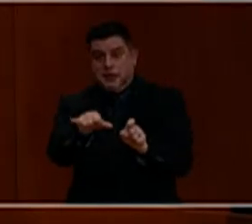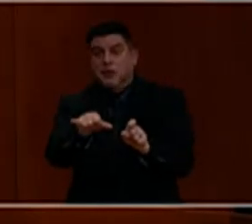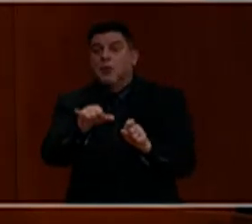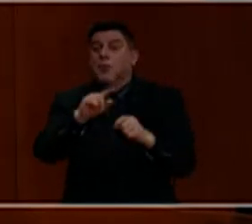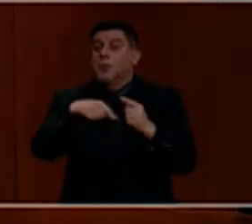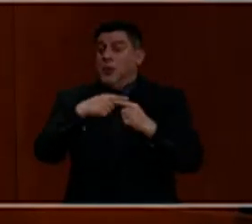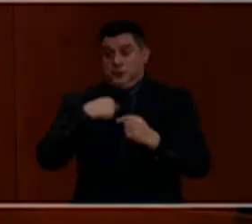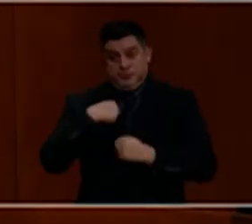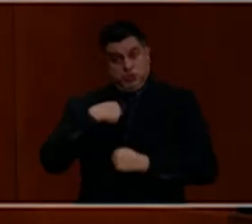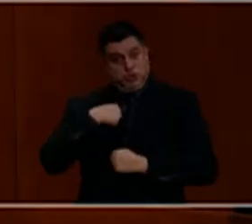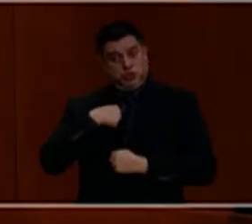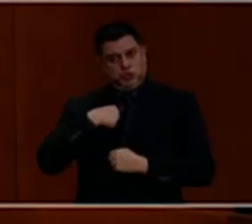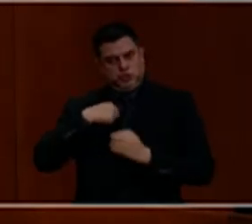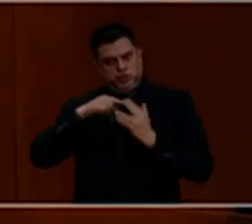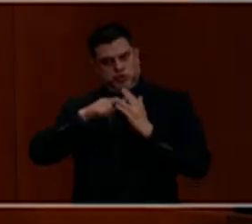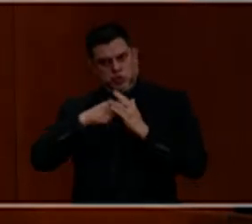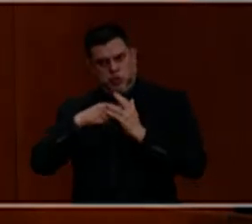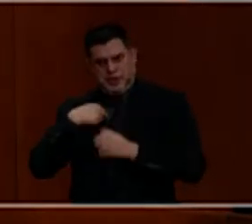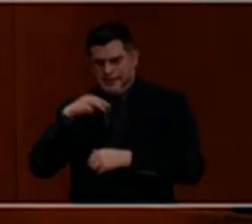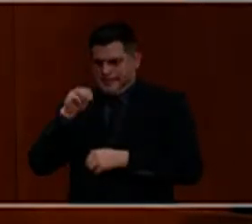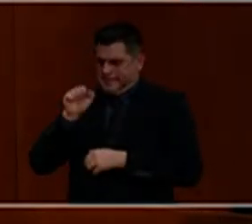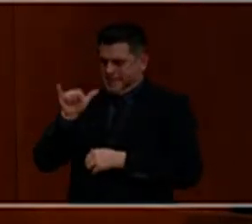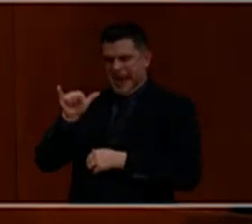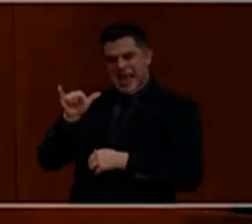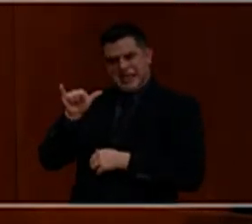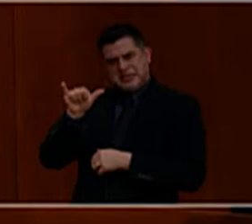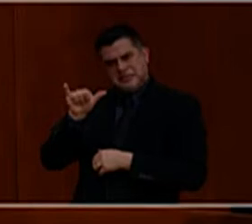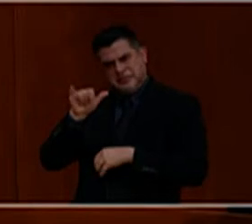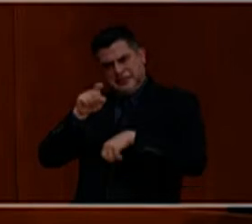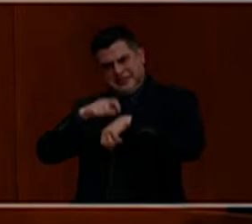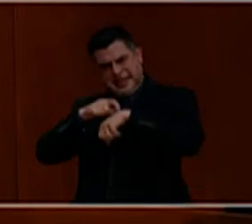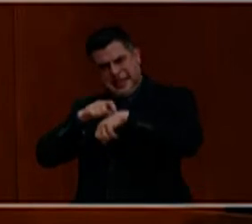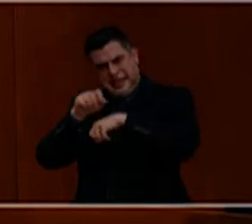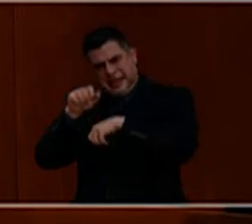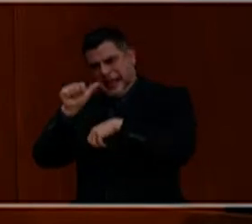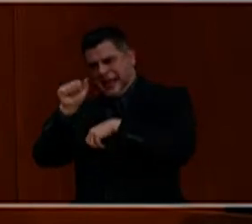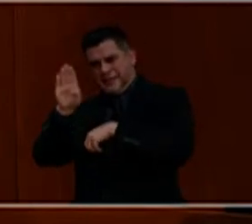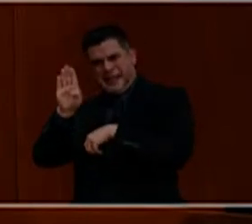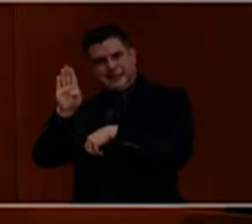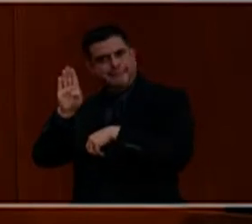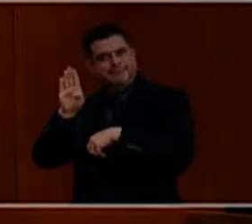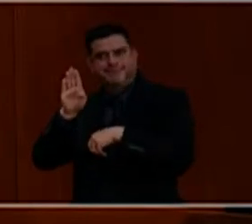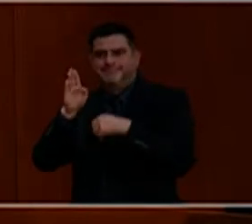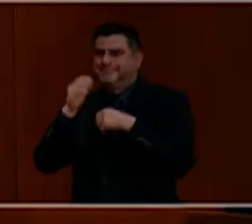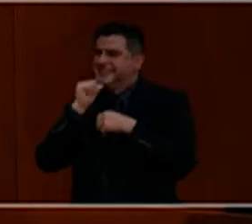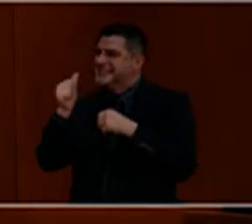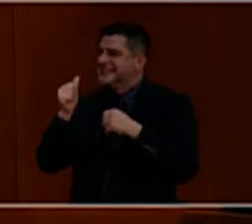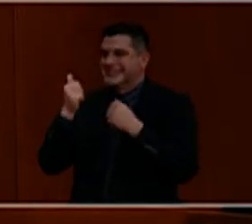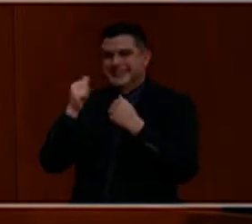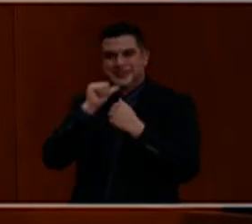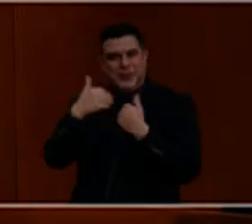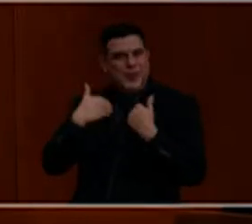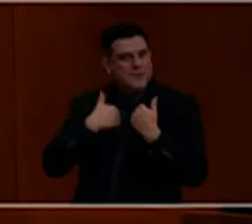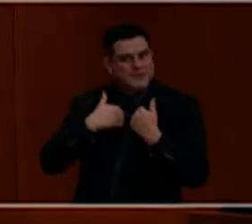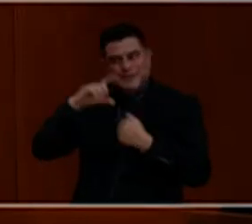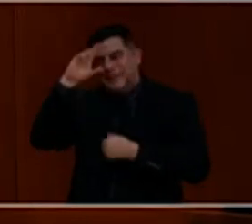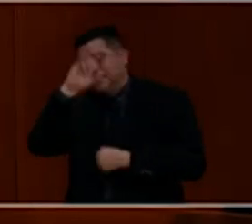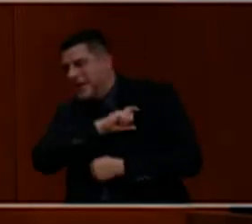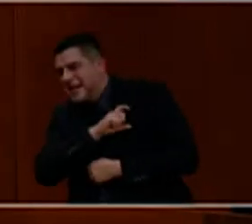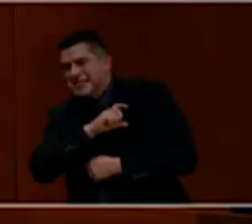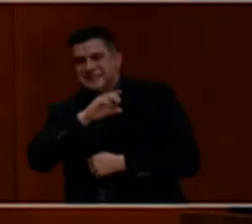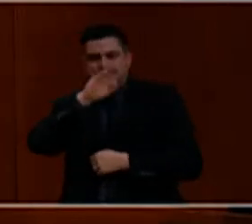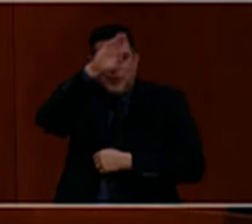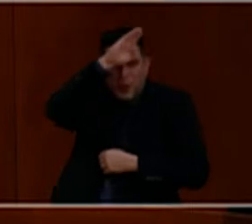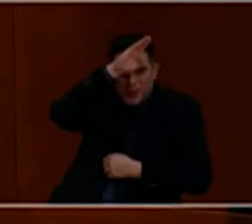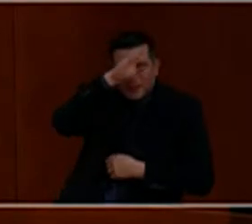in May, we did first responders and healthcare workers, and then we opened it up to the general public, I believe,